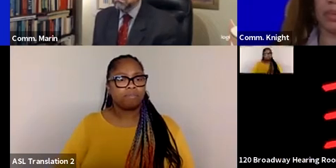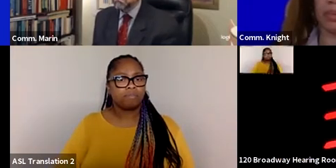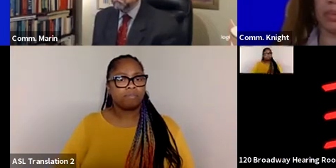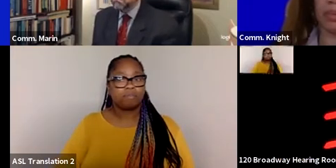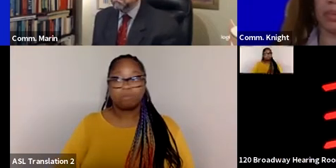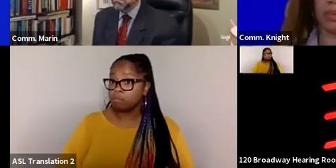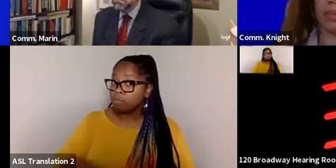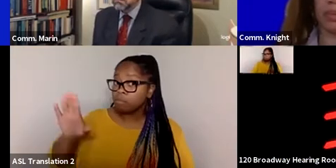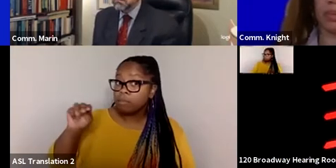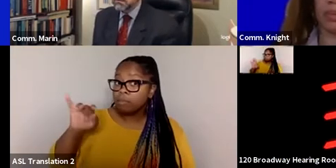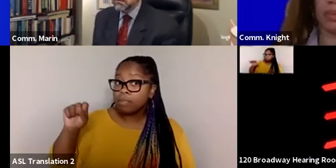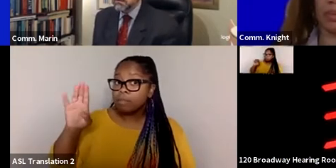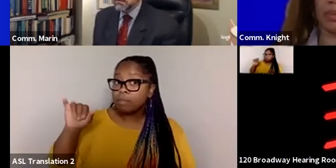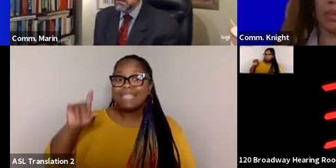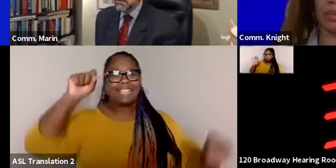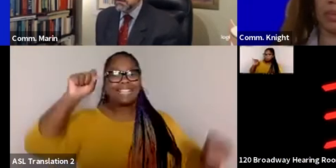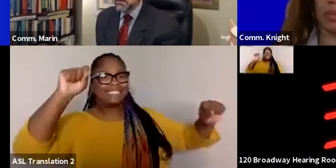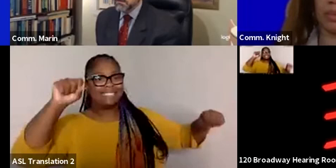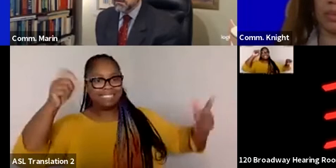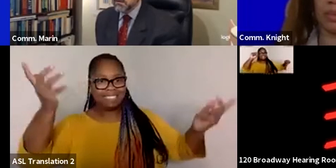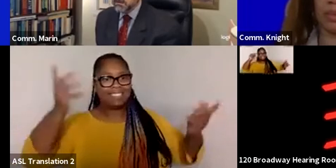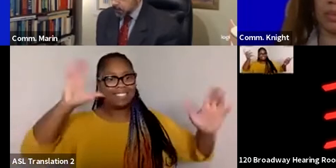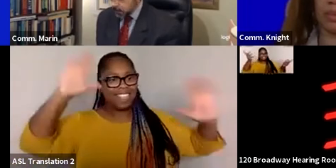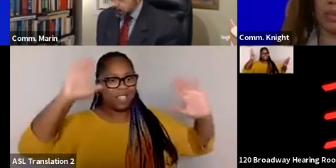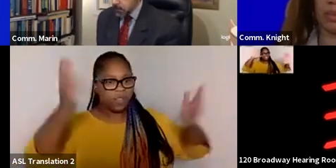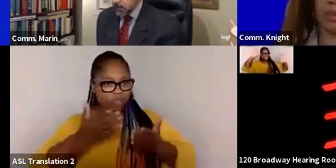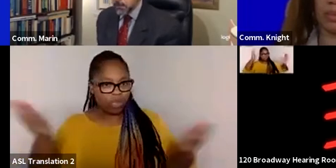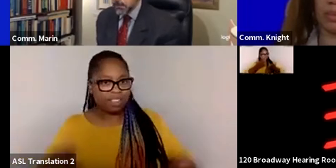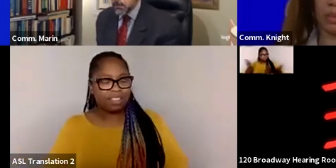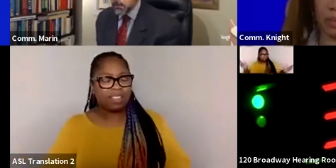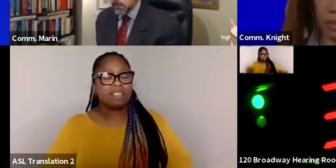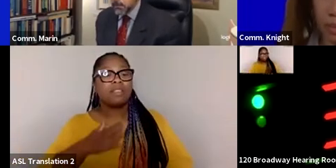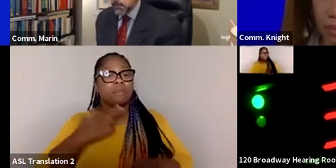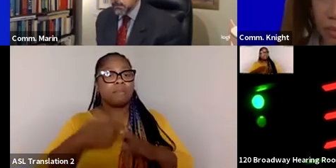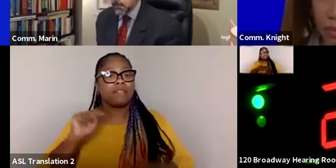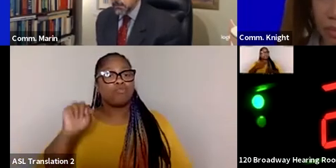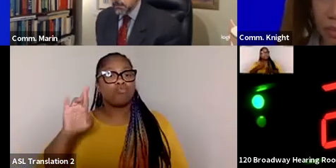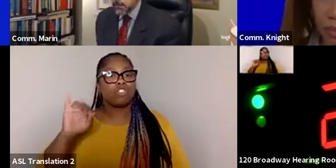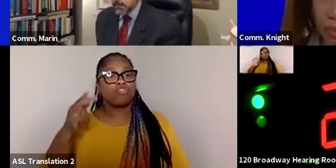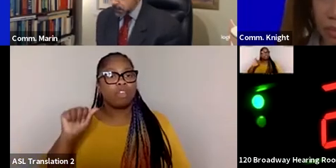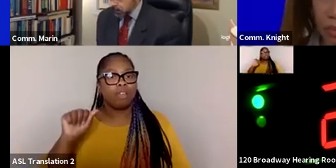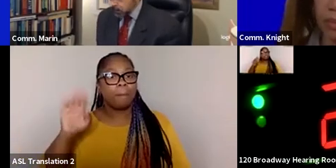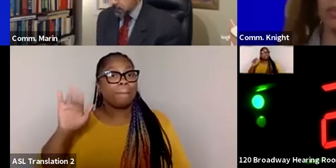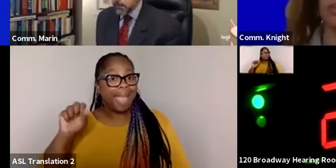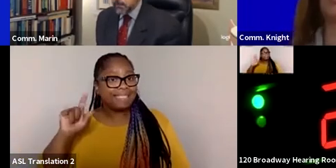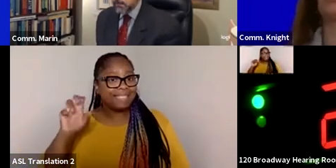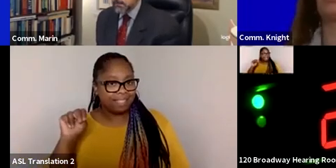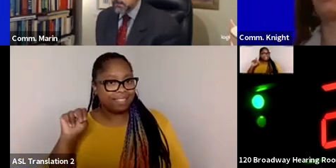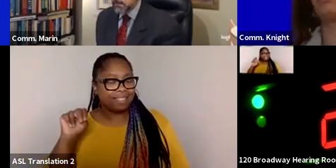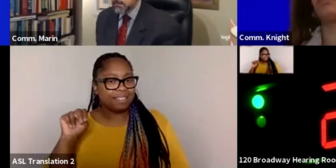Ms. Basidian? Yes. Hello, everyone. My name is Tricia Bastian,